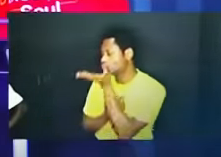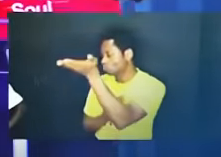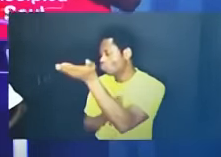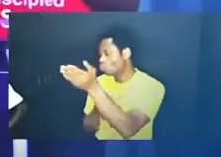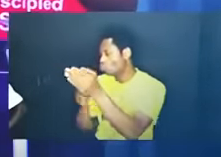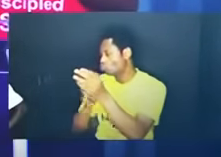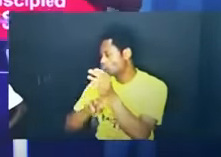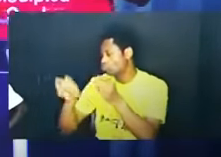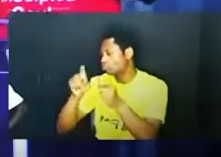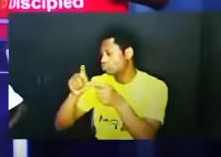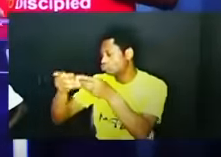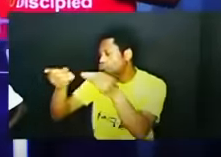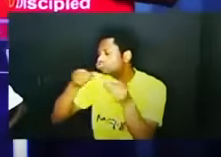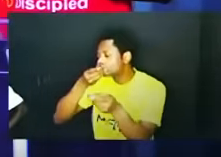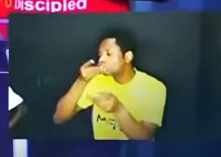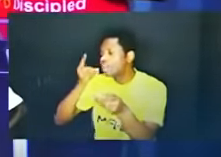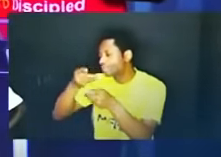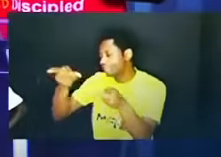our God. So